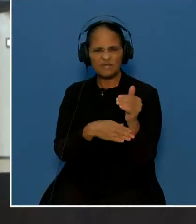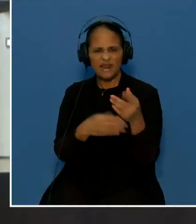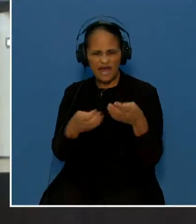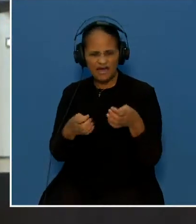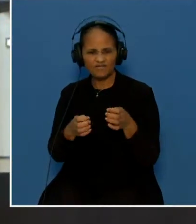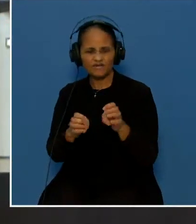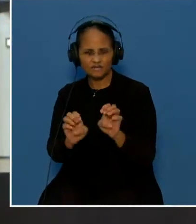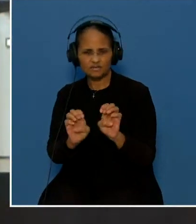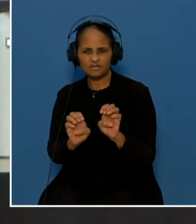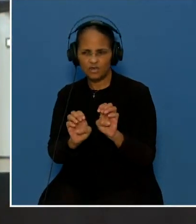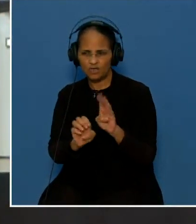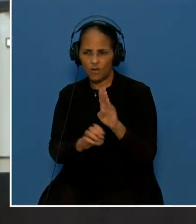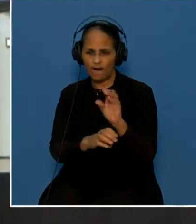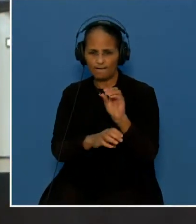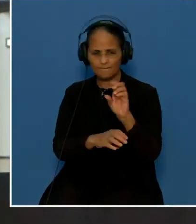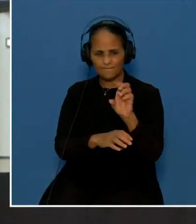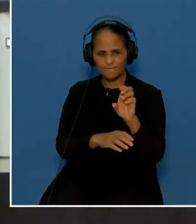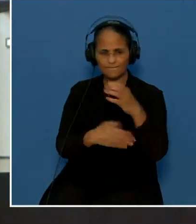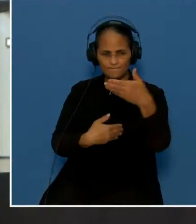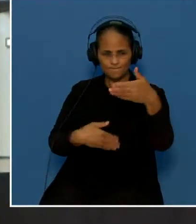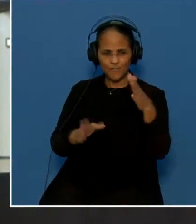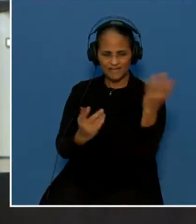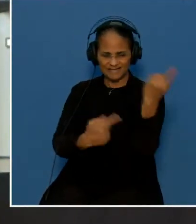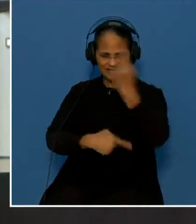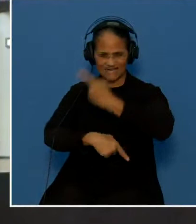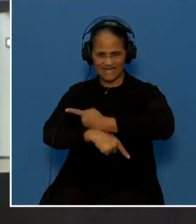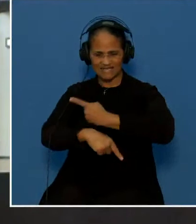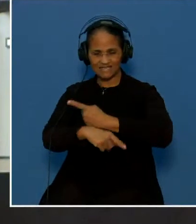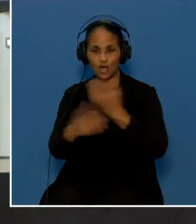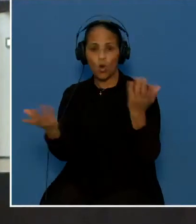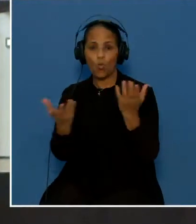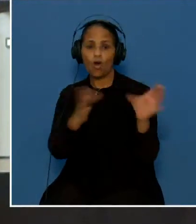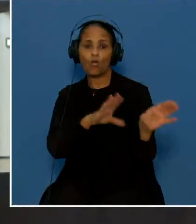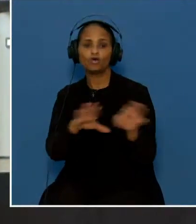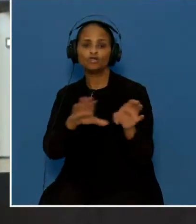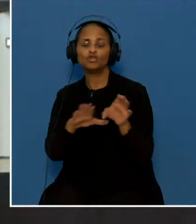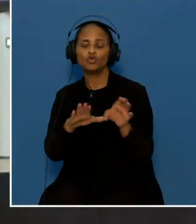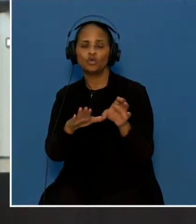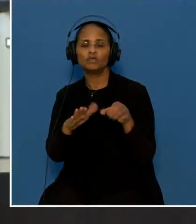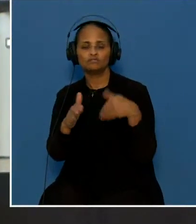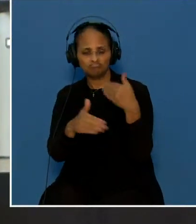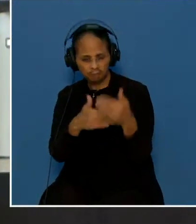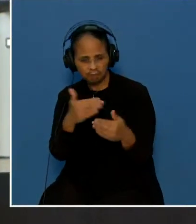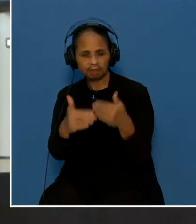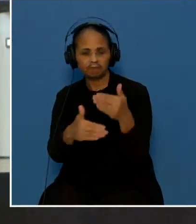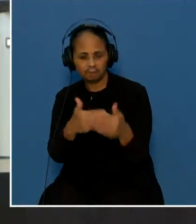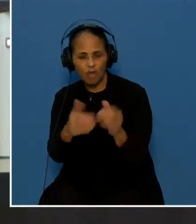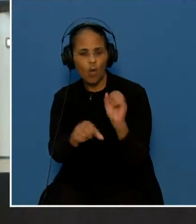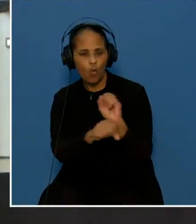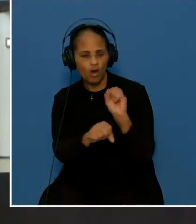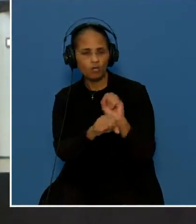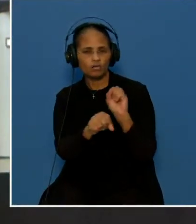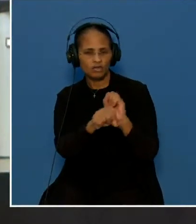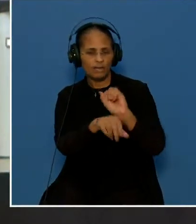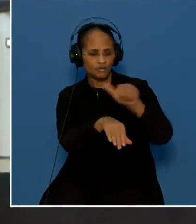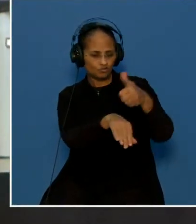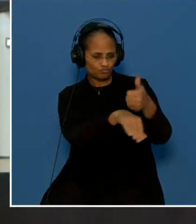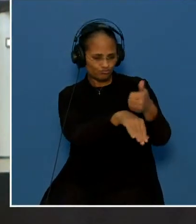Boxing Day. So what we're doing on New Year's Day is a follow-on from some of the efforts that we worked with them to put in